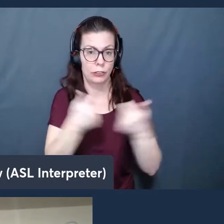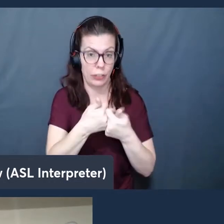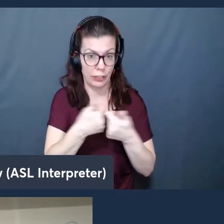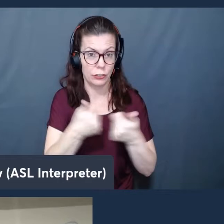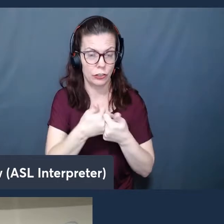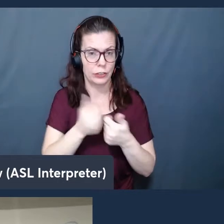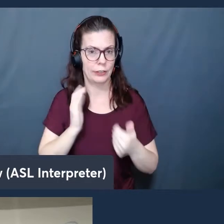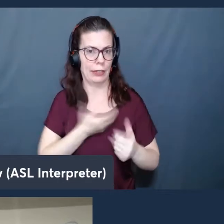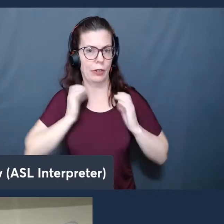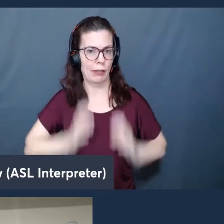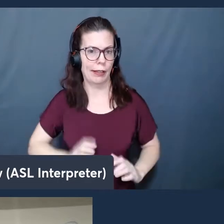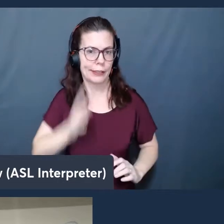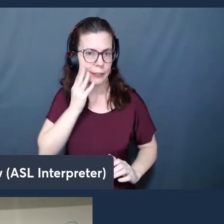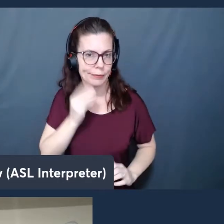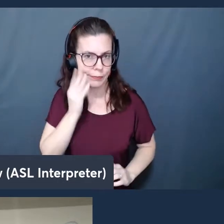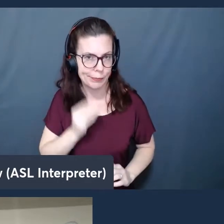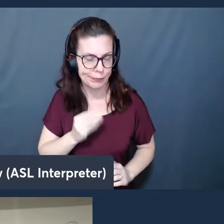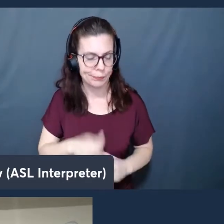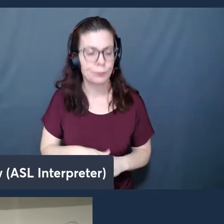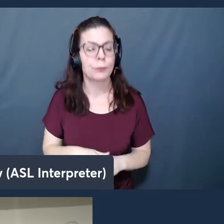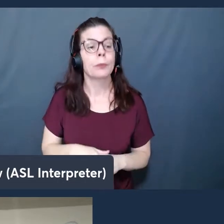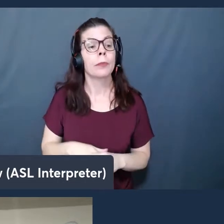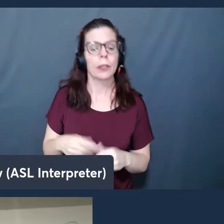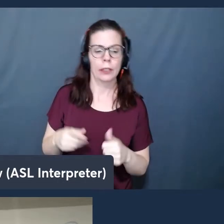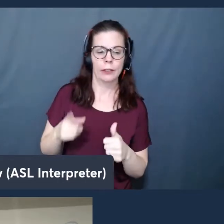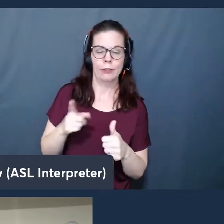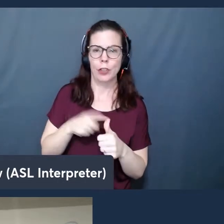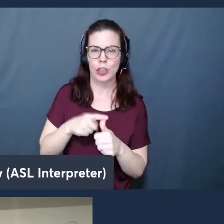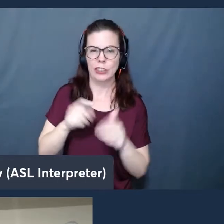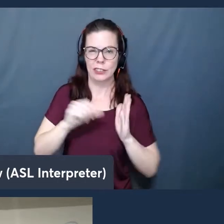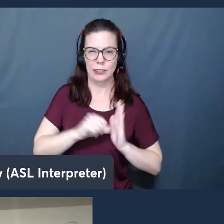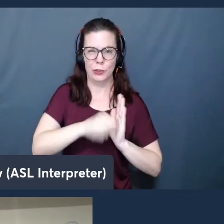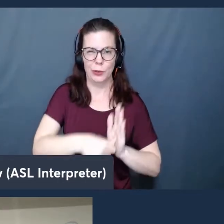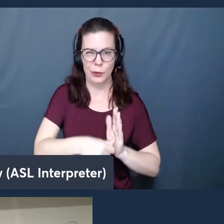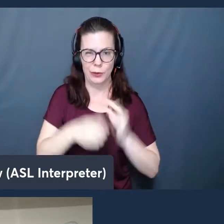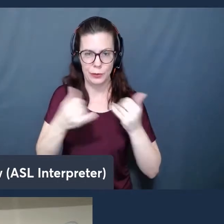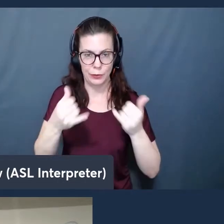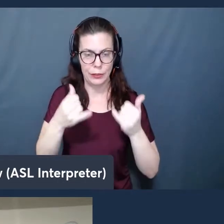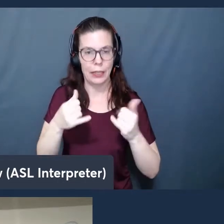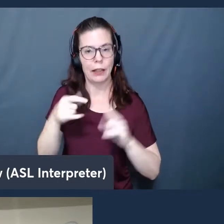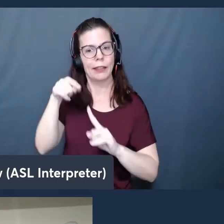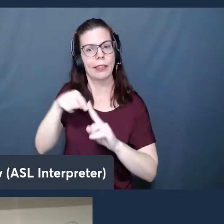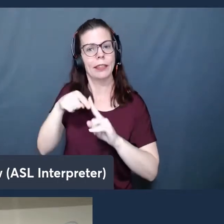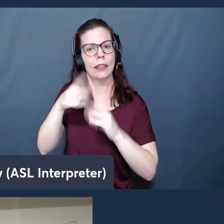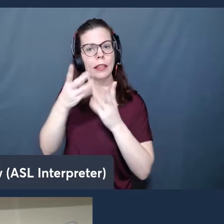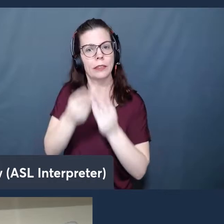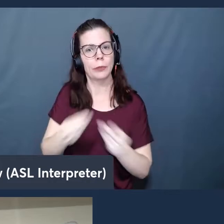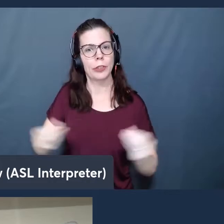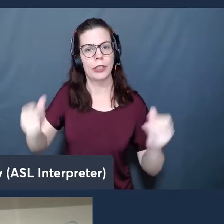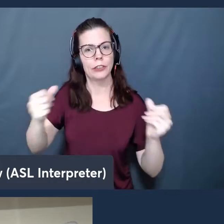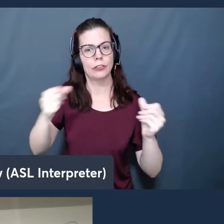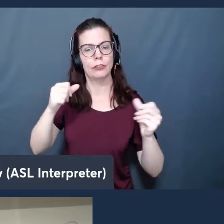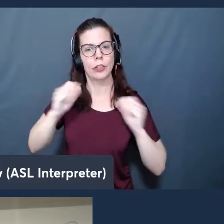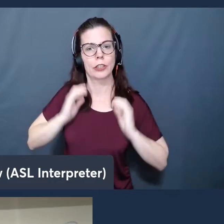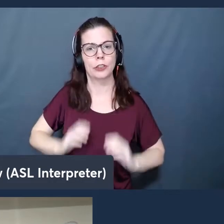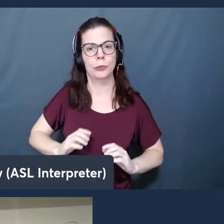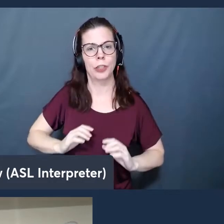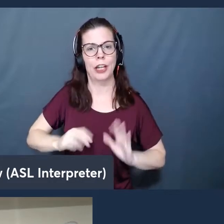our clients are facing. So, the first I'll highlight is the deprecation of consumer